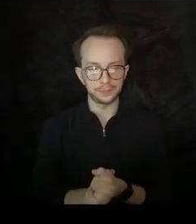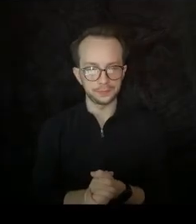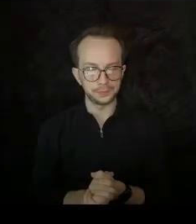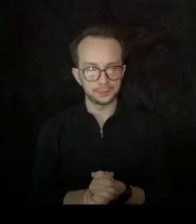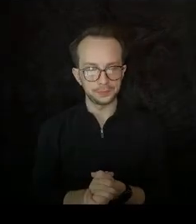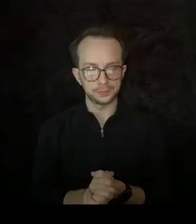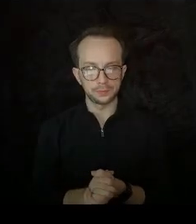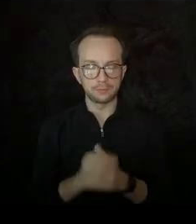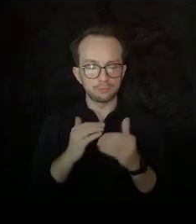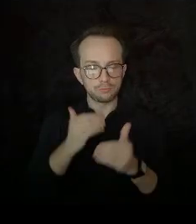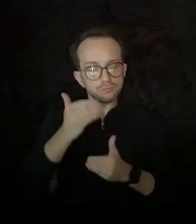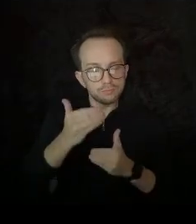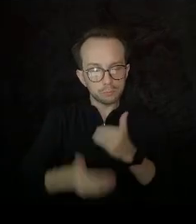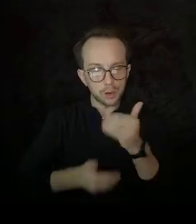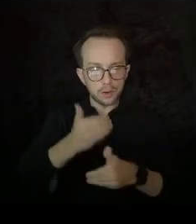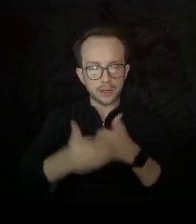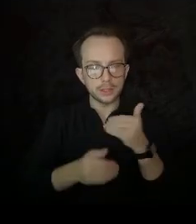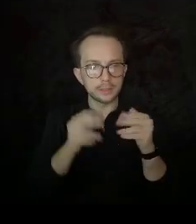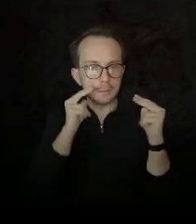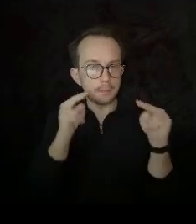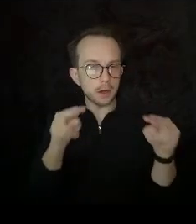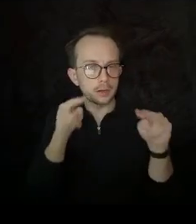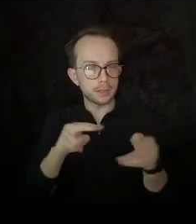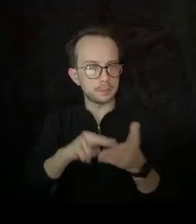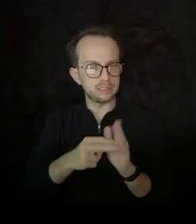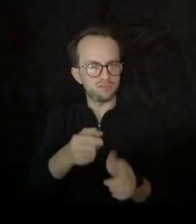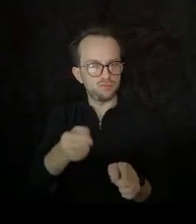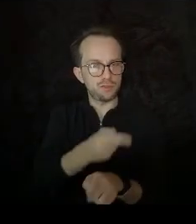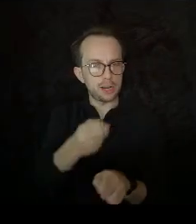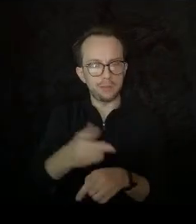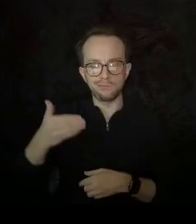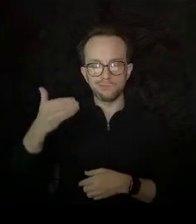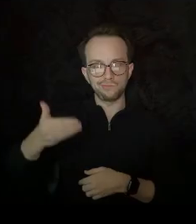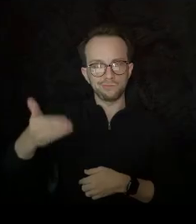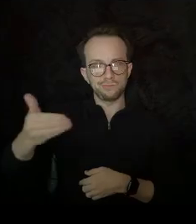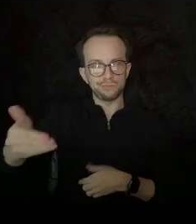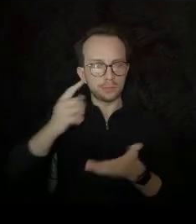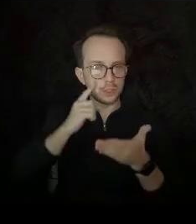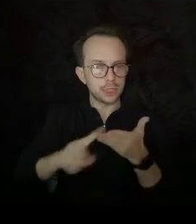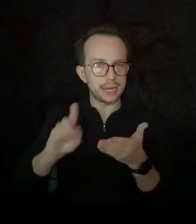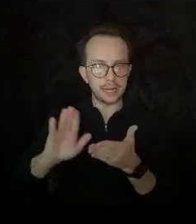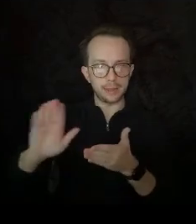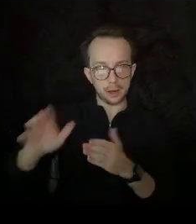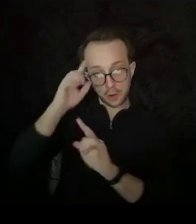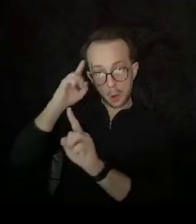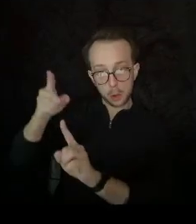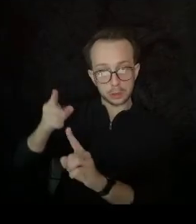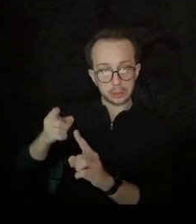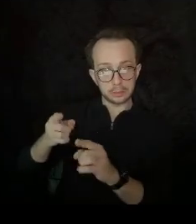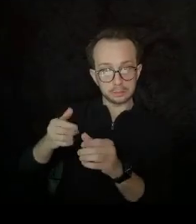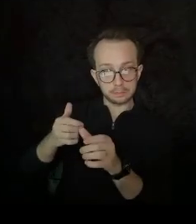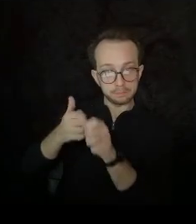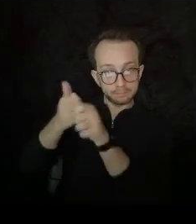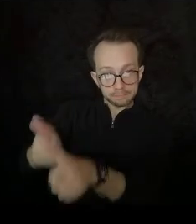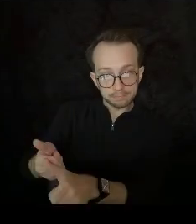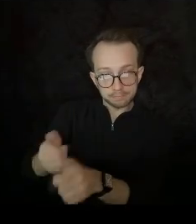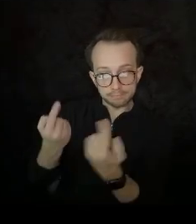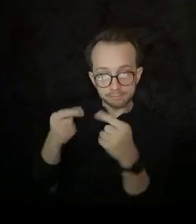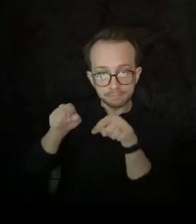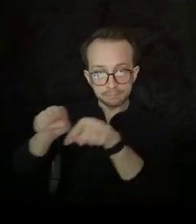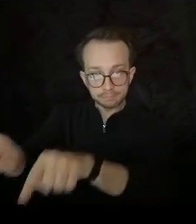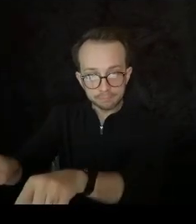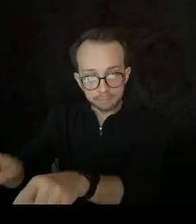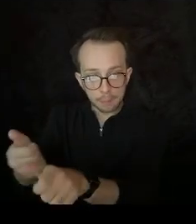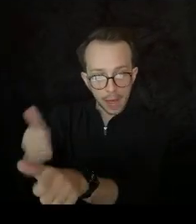Progress monitoring means regularly checking how a child is doing with their IEP goals. The special education